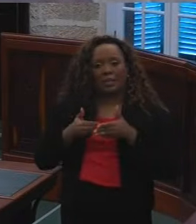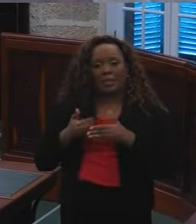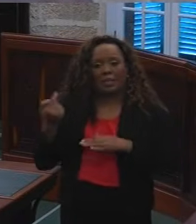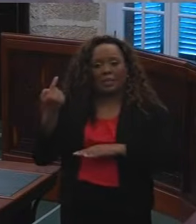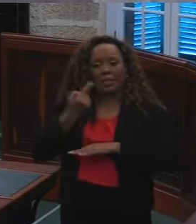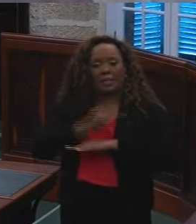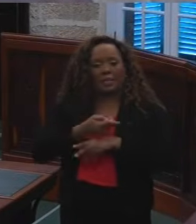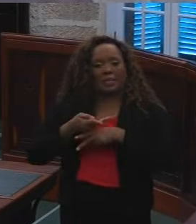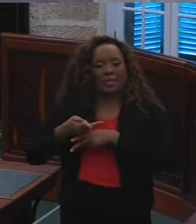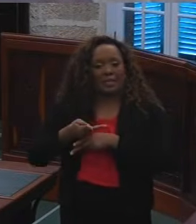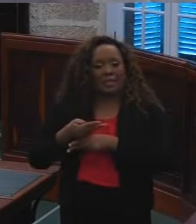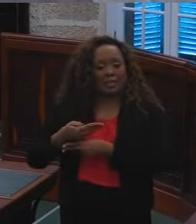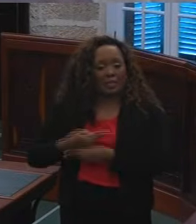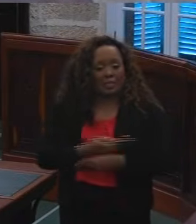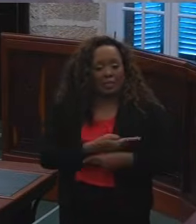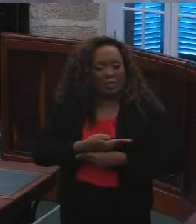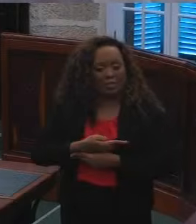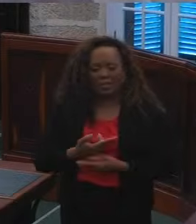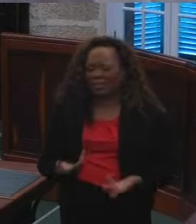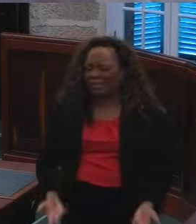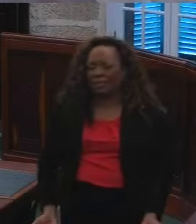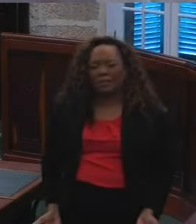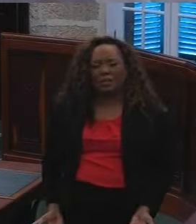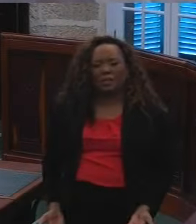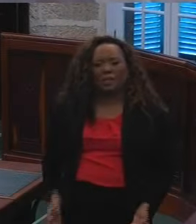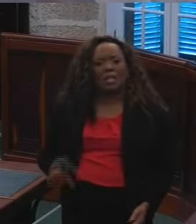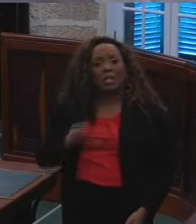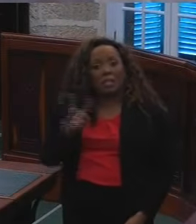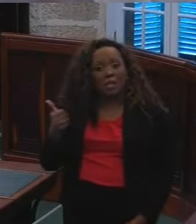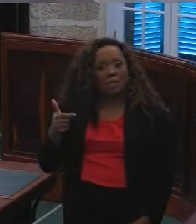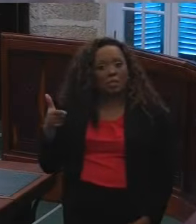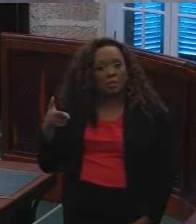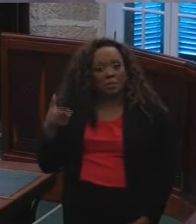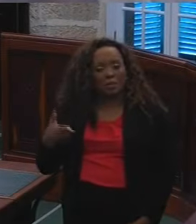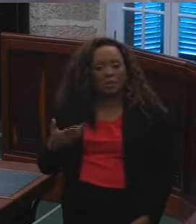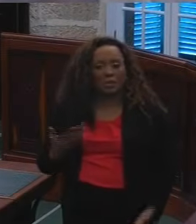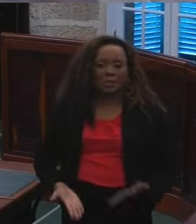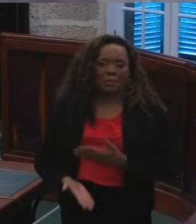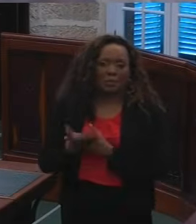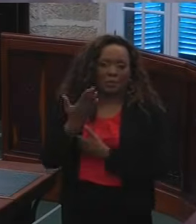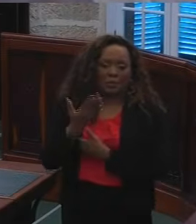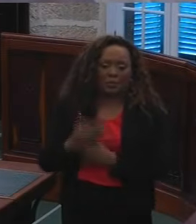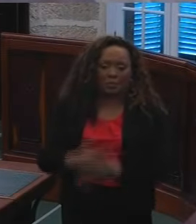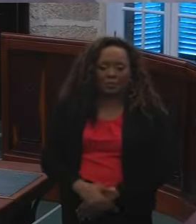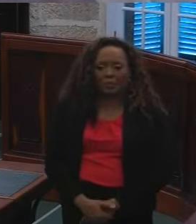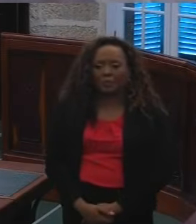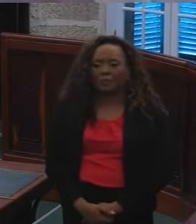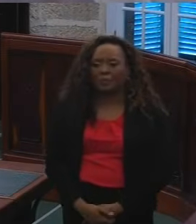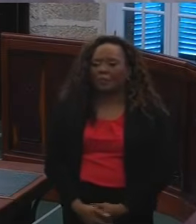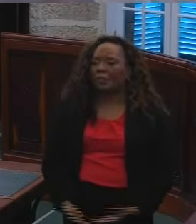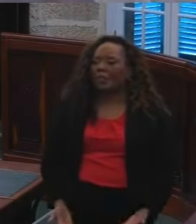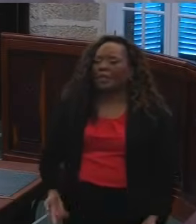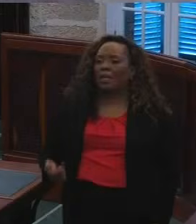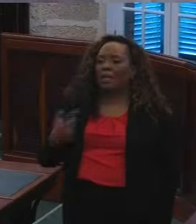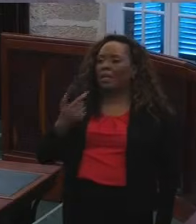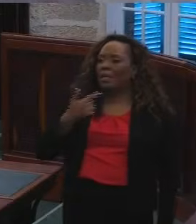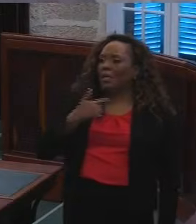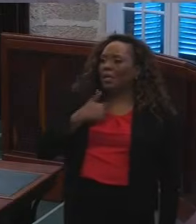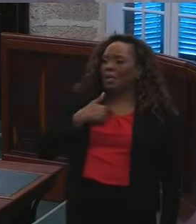I spoke earlier about the breakdown in society and how we get here, the reflection